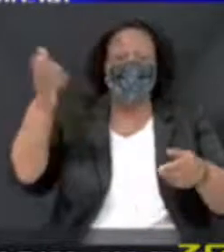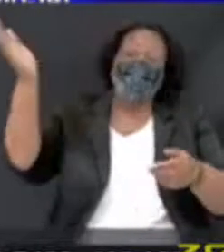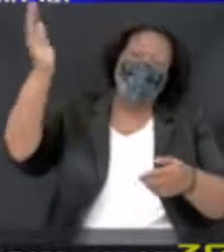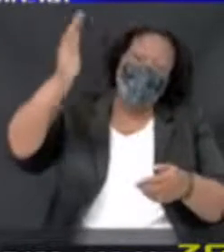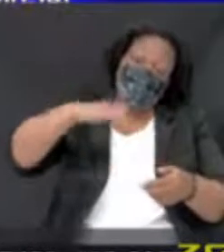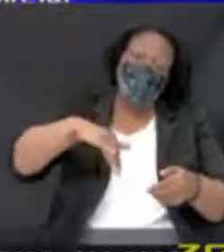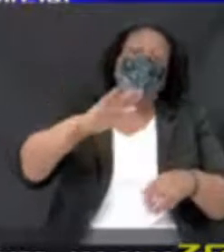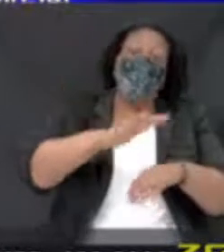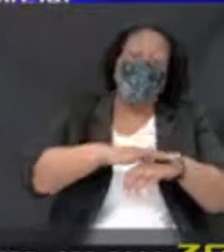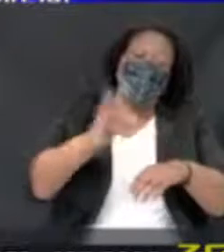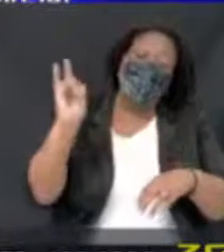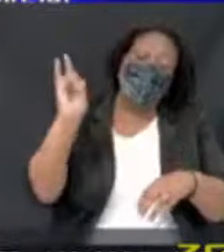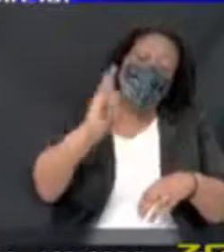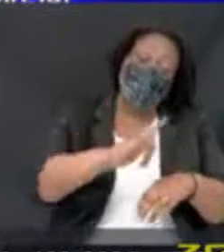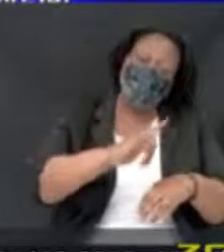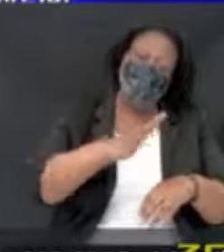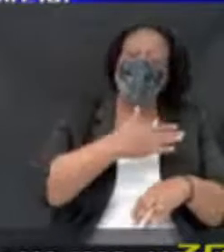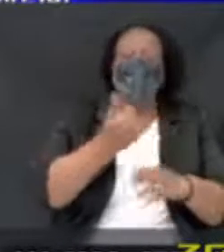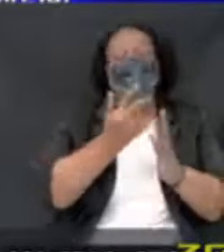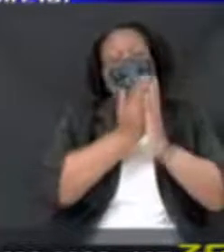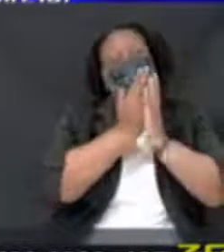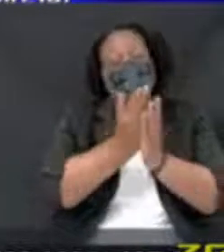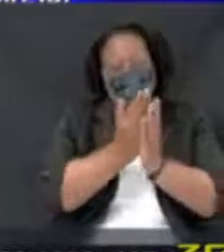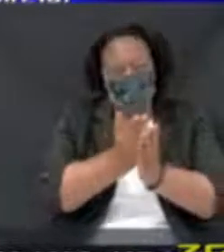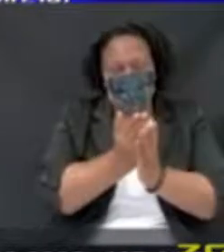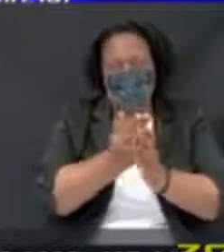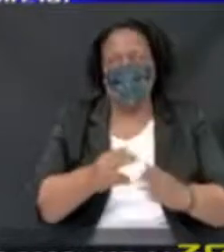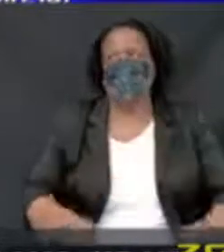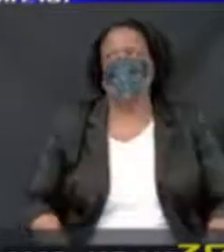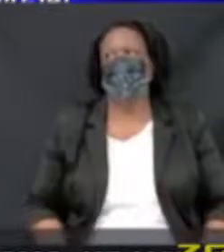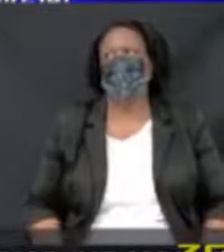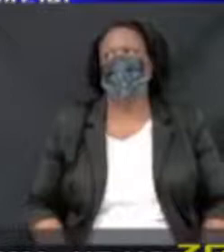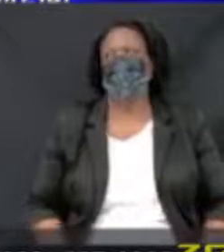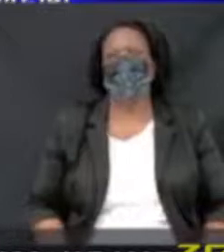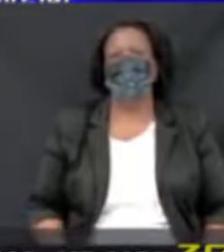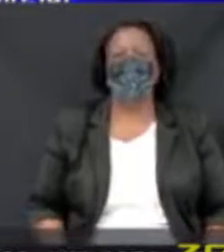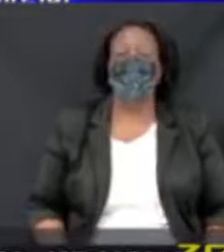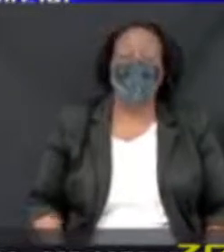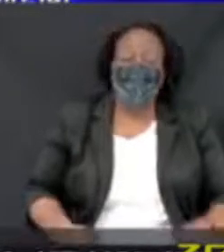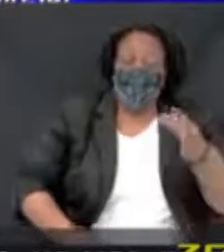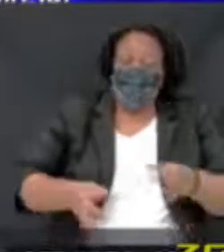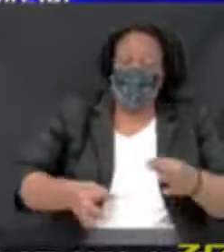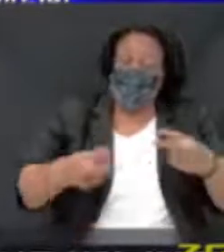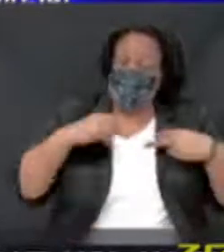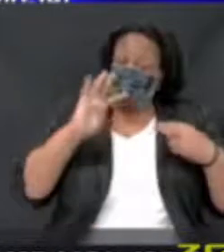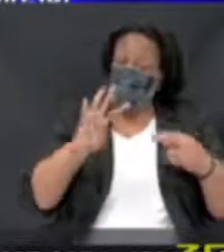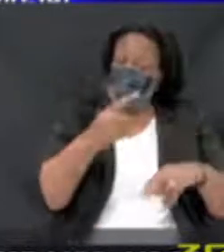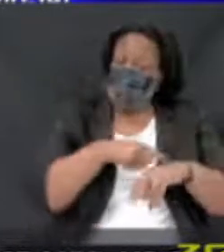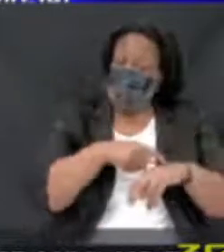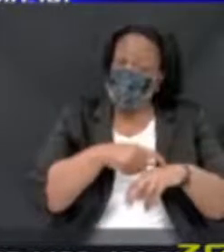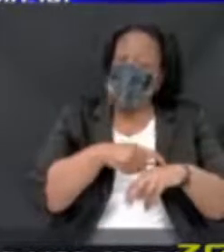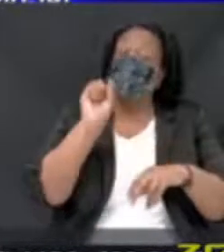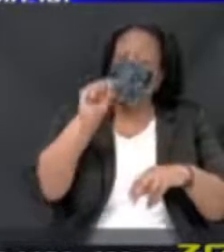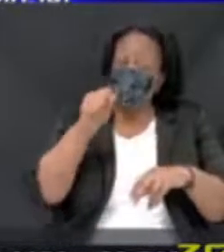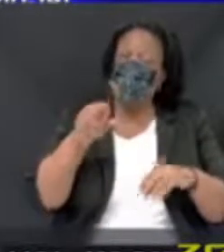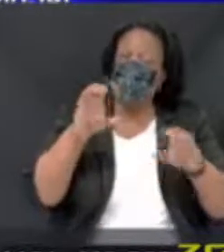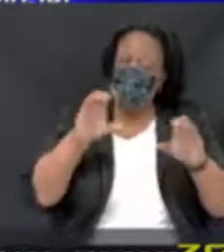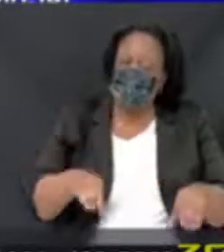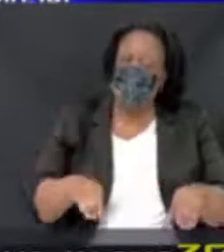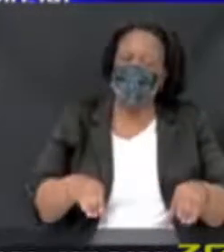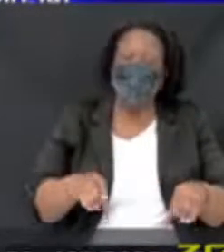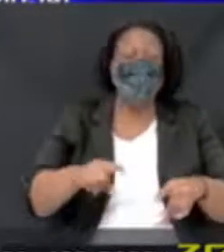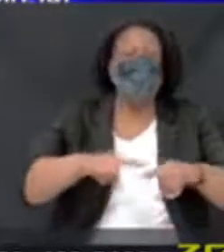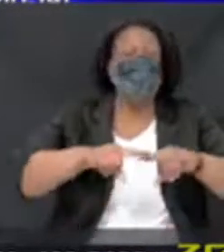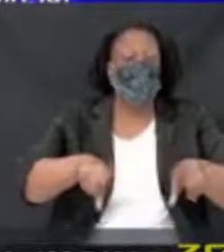question about if we will have a fourth wave is therefore yes. But we are not helpless. We can do